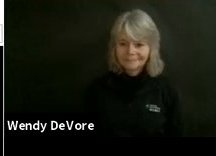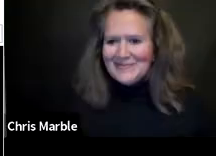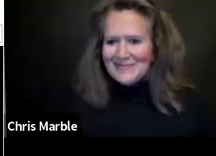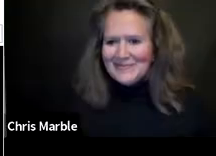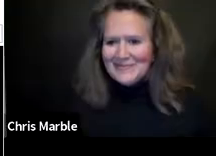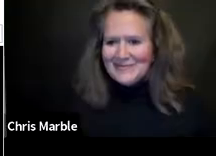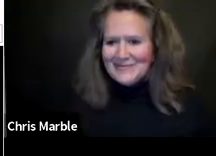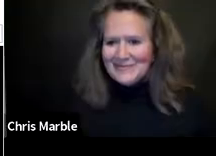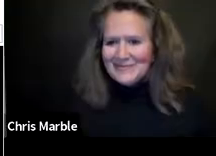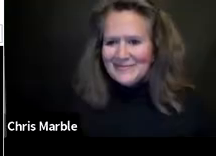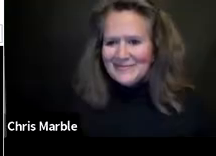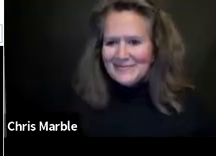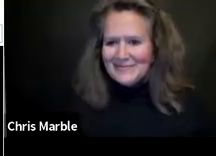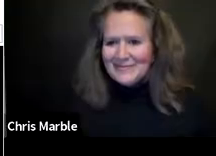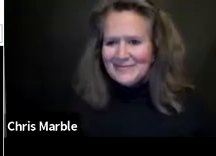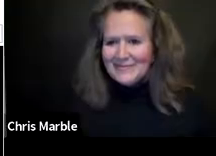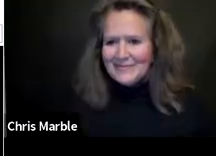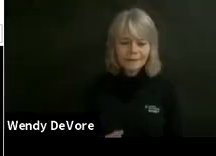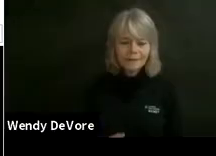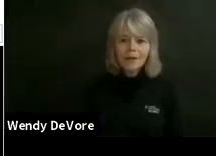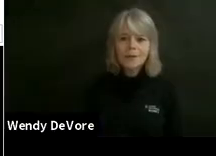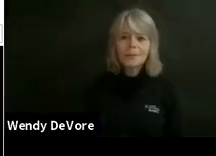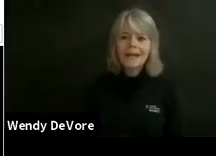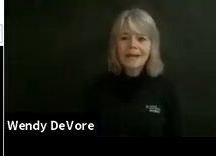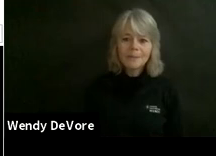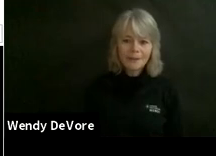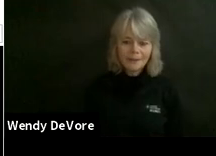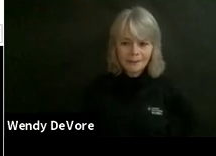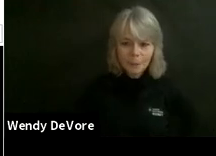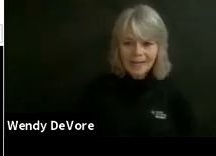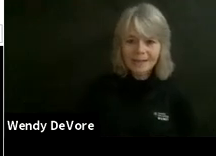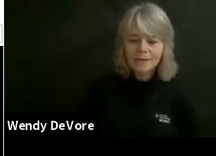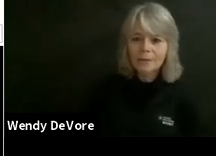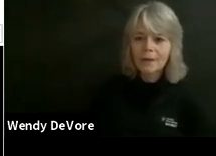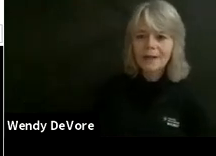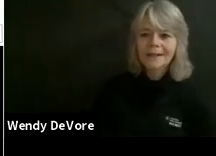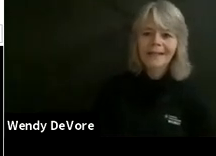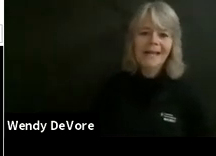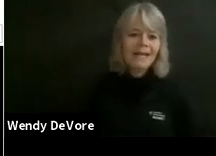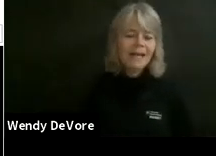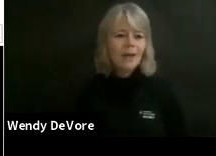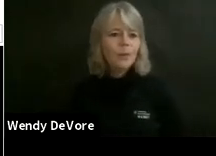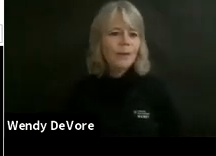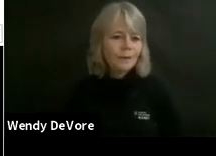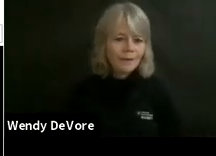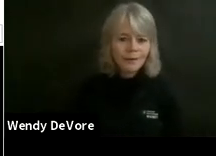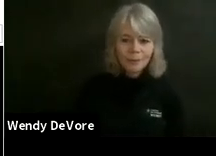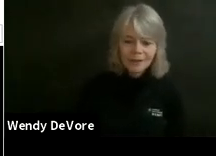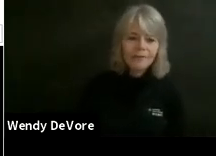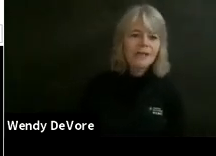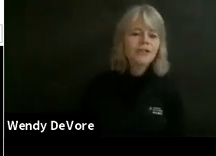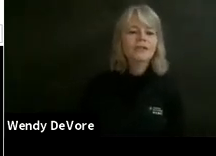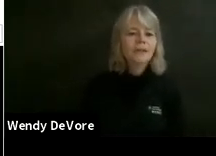Wendy? Wendy Okay. Yes. Hello. My name is Wendy DeBoer, and I'm with